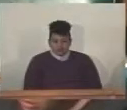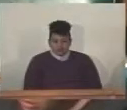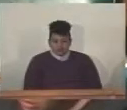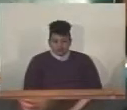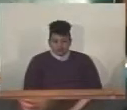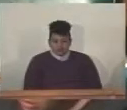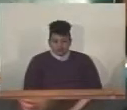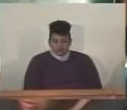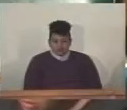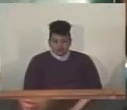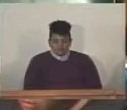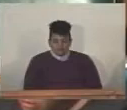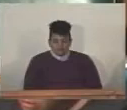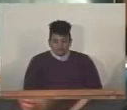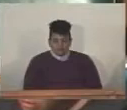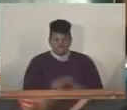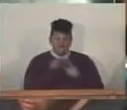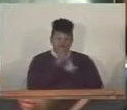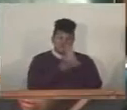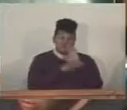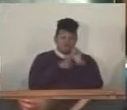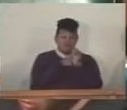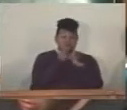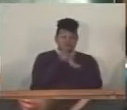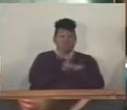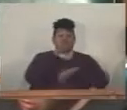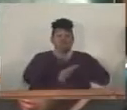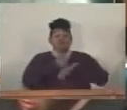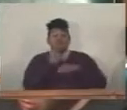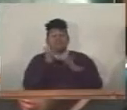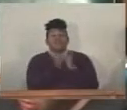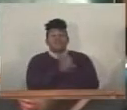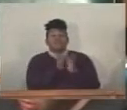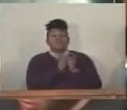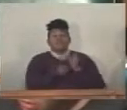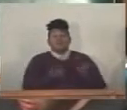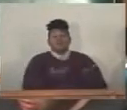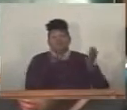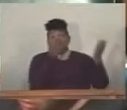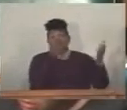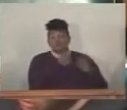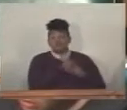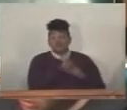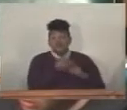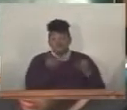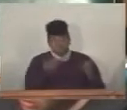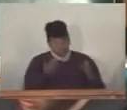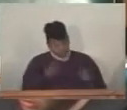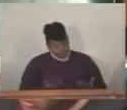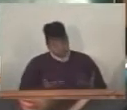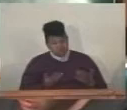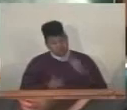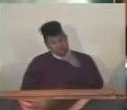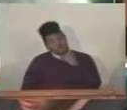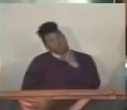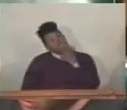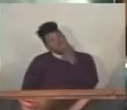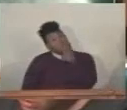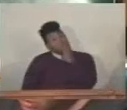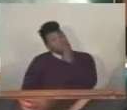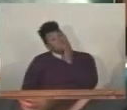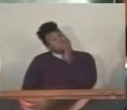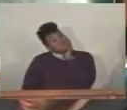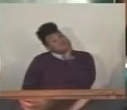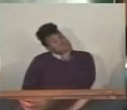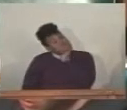was met with, it can't work. and and the recognition that sometimes you